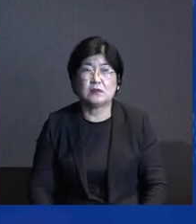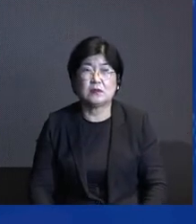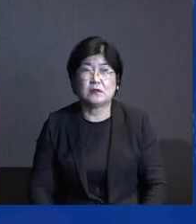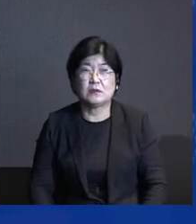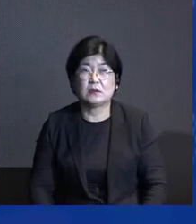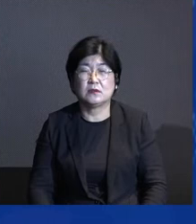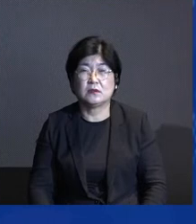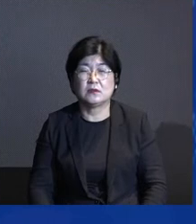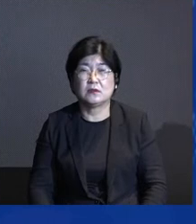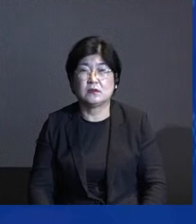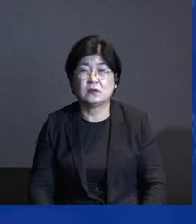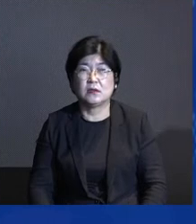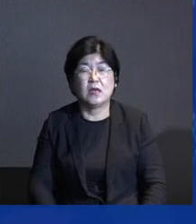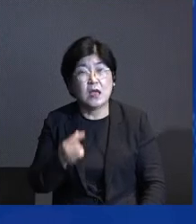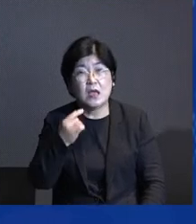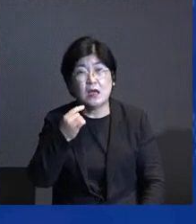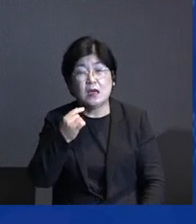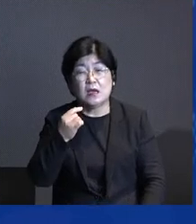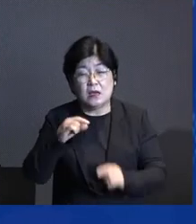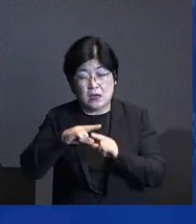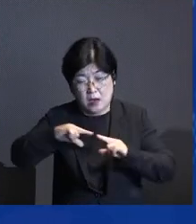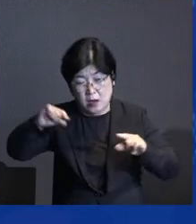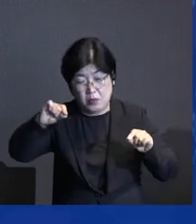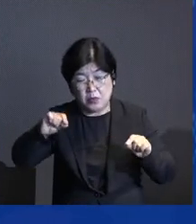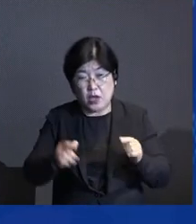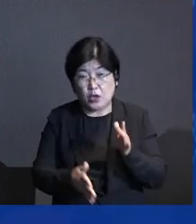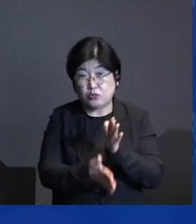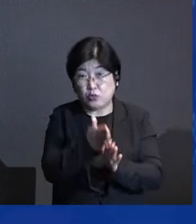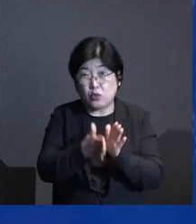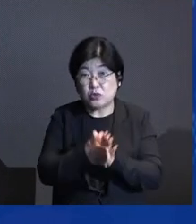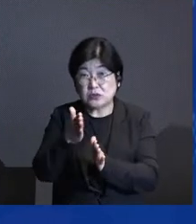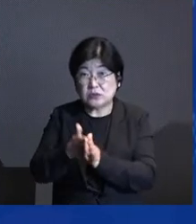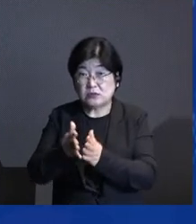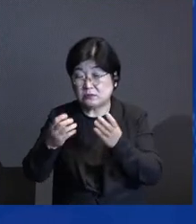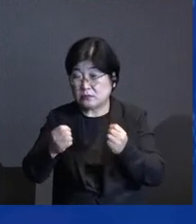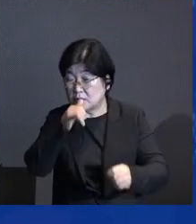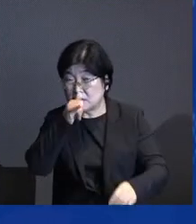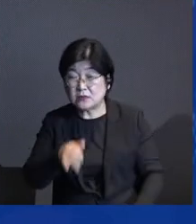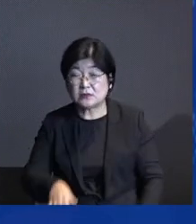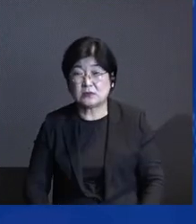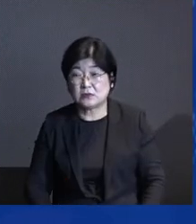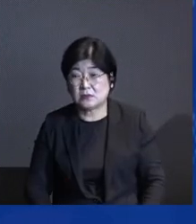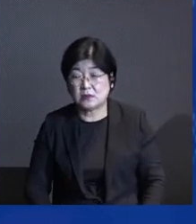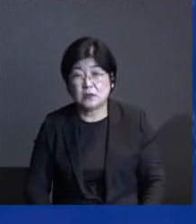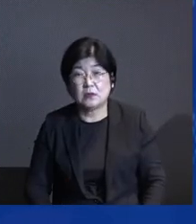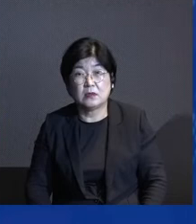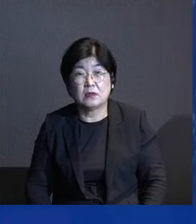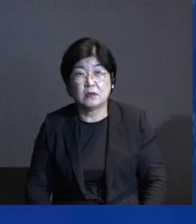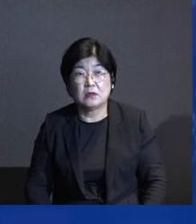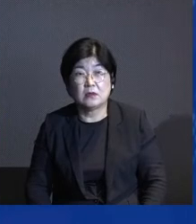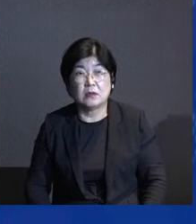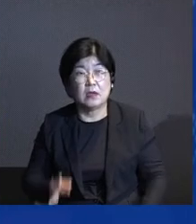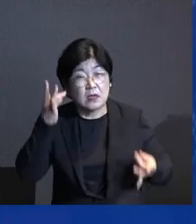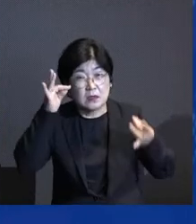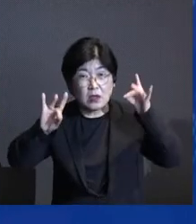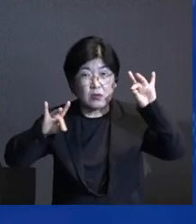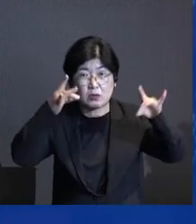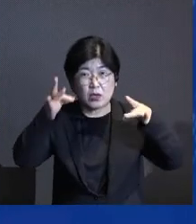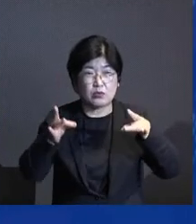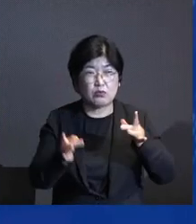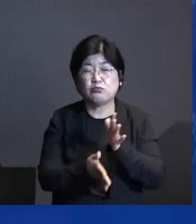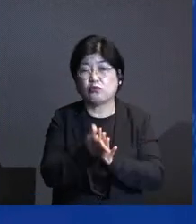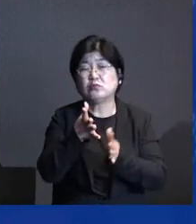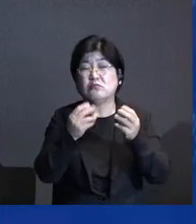to many cities in Japan. However, we also have that in Thailand, but it is usually